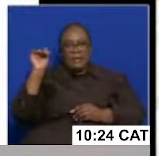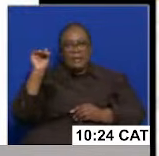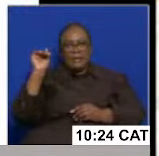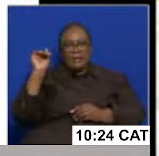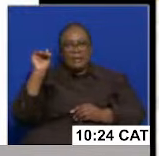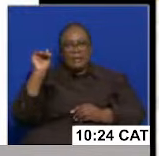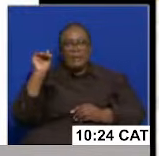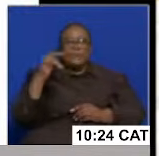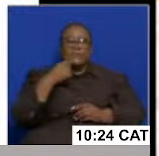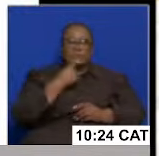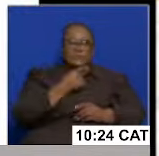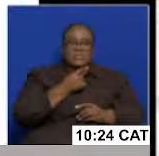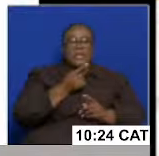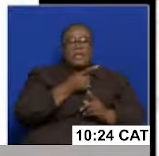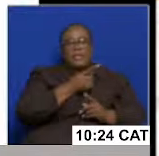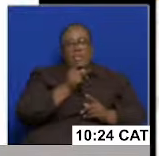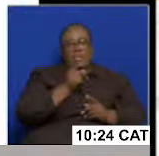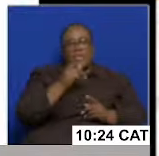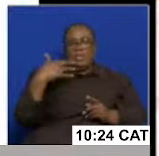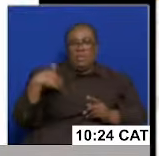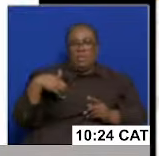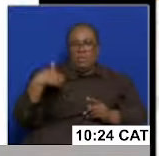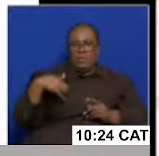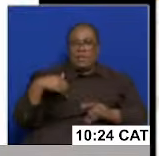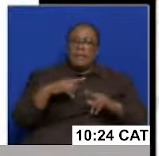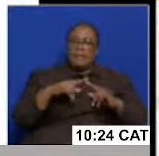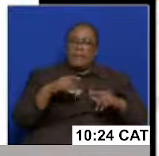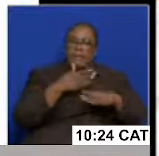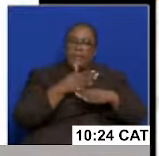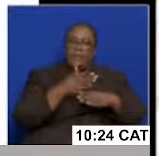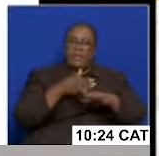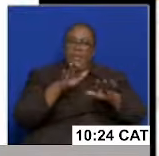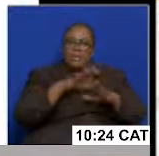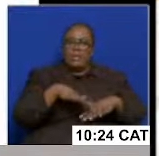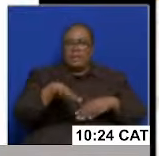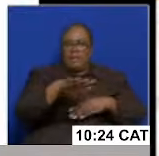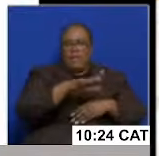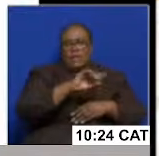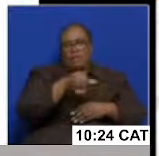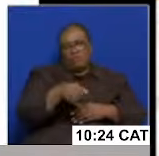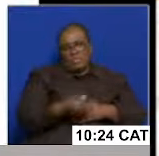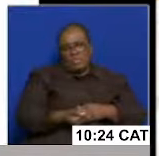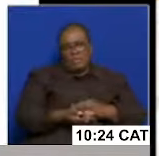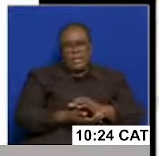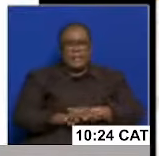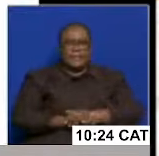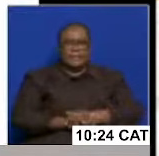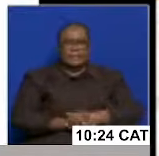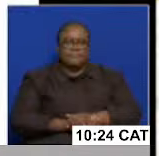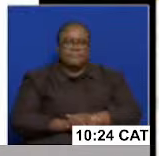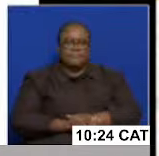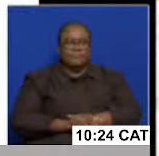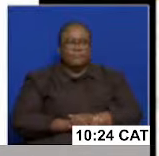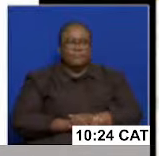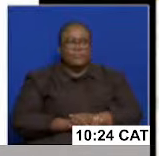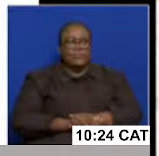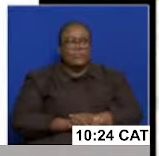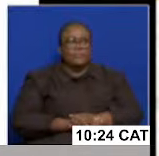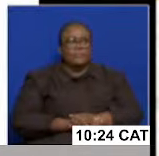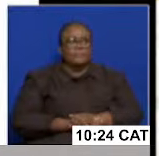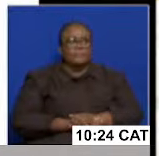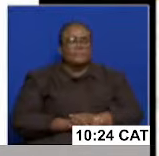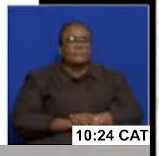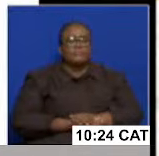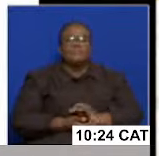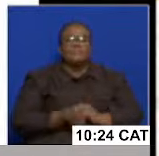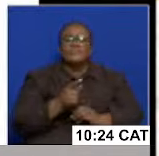will be working in the area of Joburg, of Johannesburg. And this reporting to the police